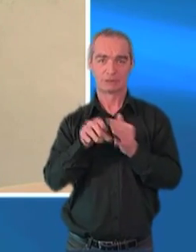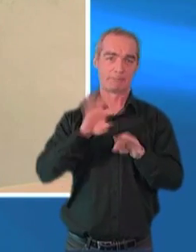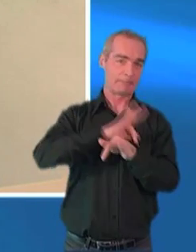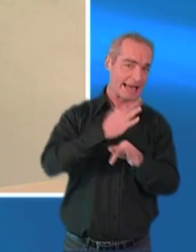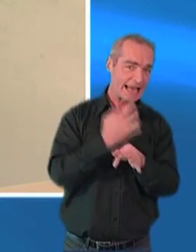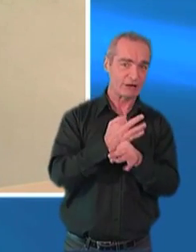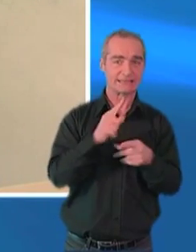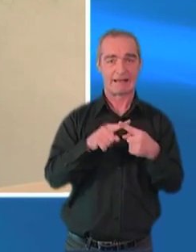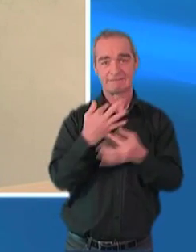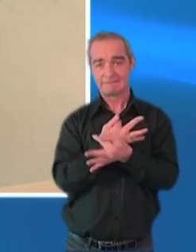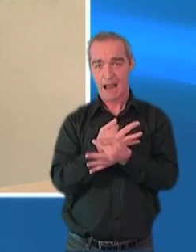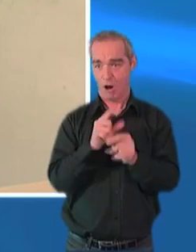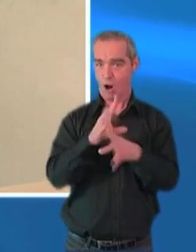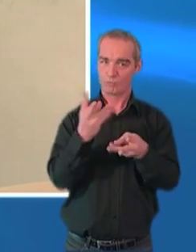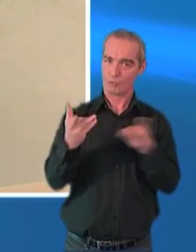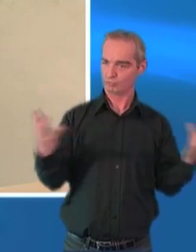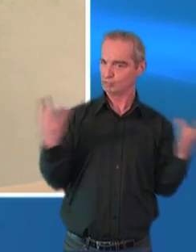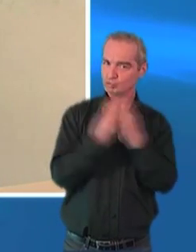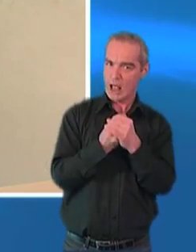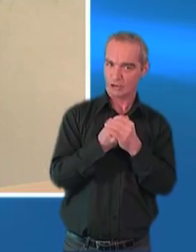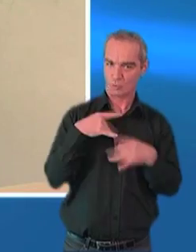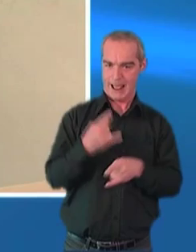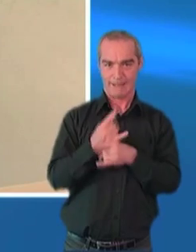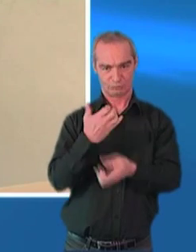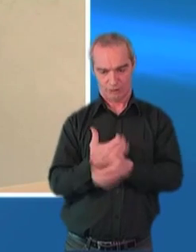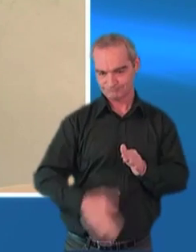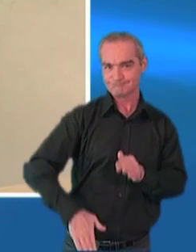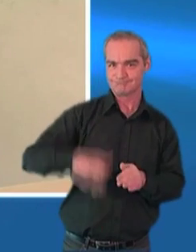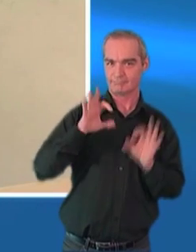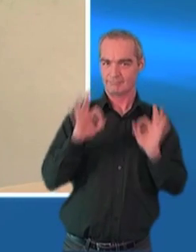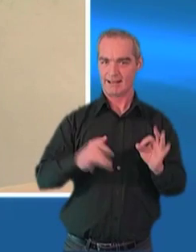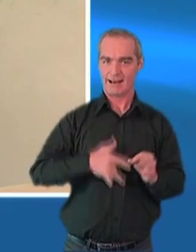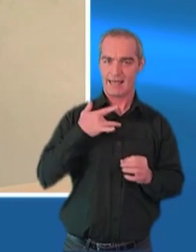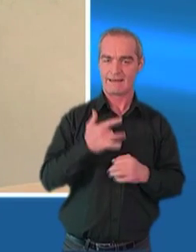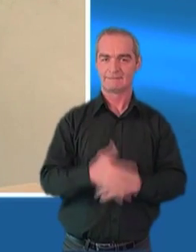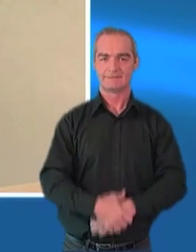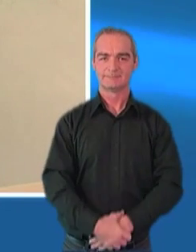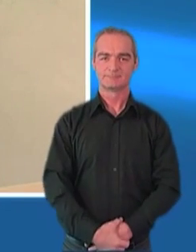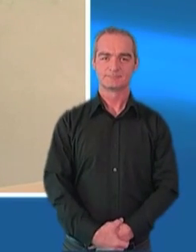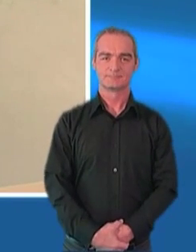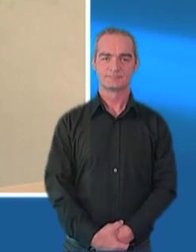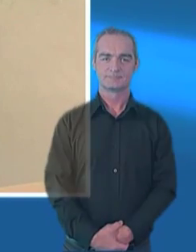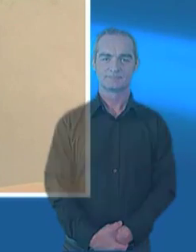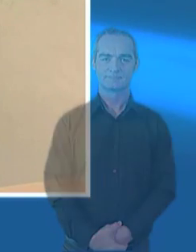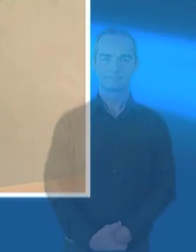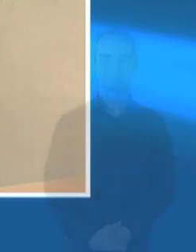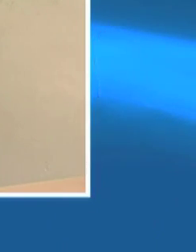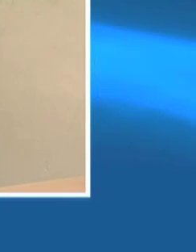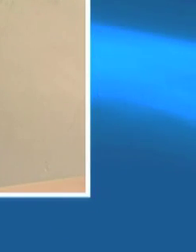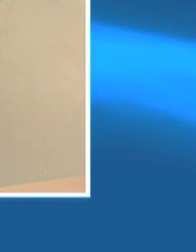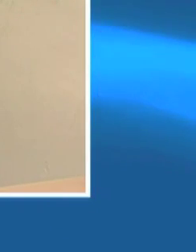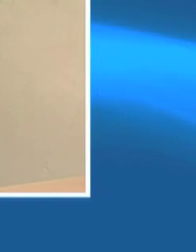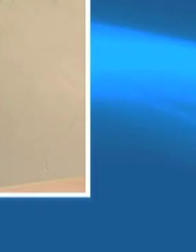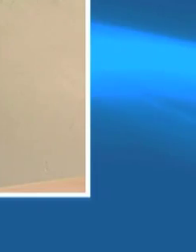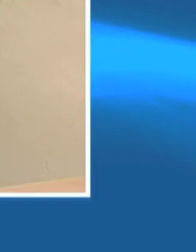the parents need to remain closely involved with that child, and teachers and parents and families all